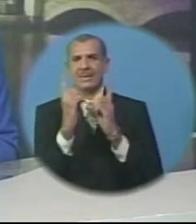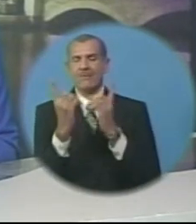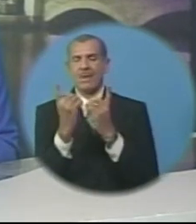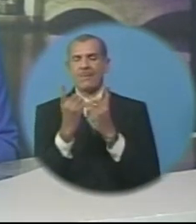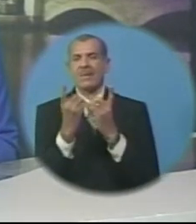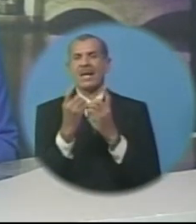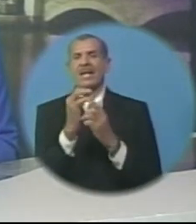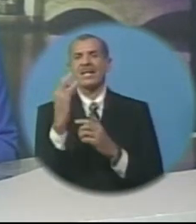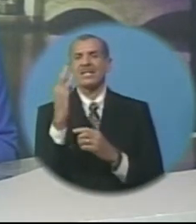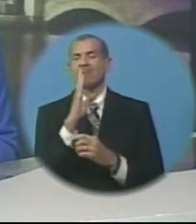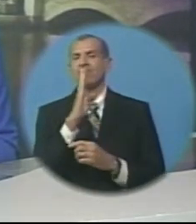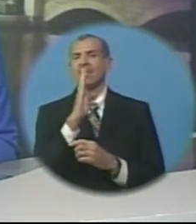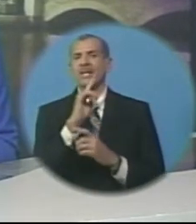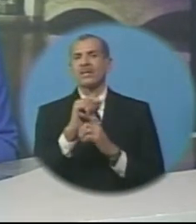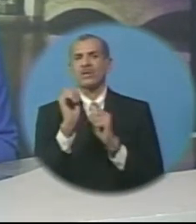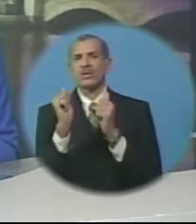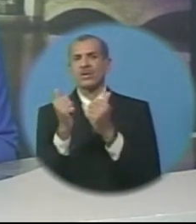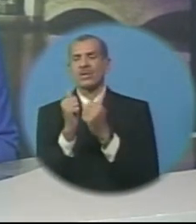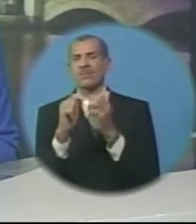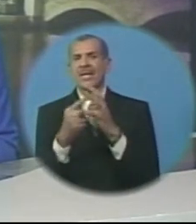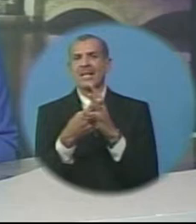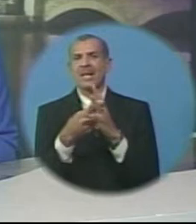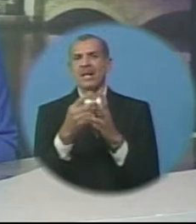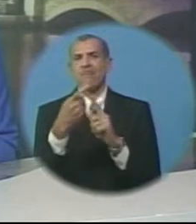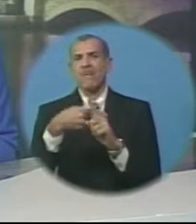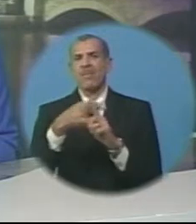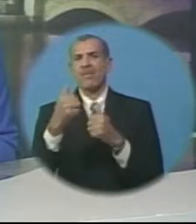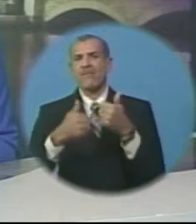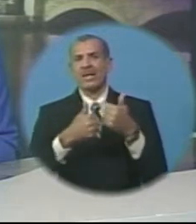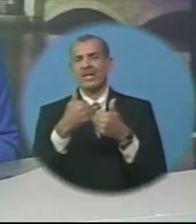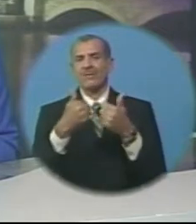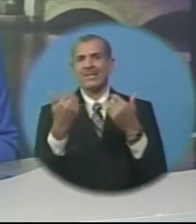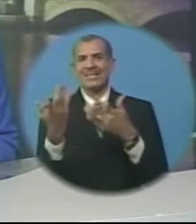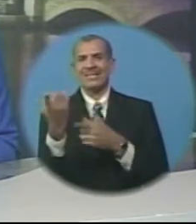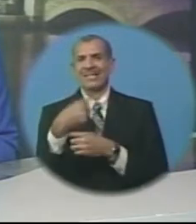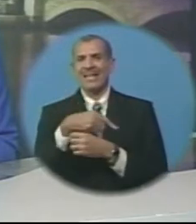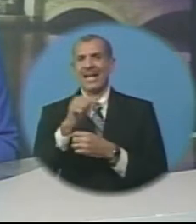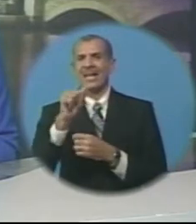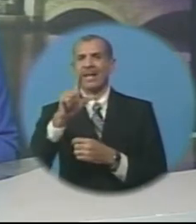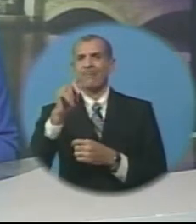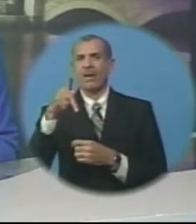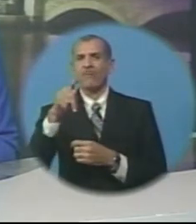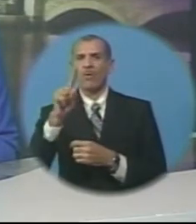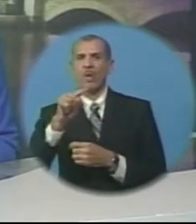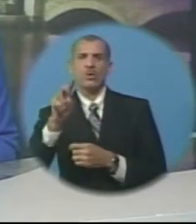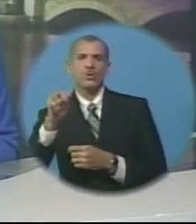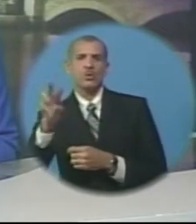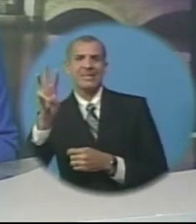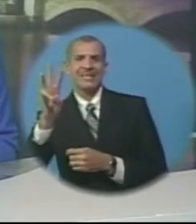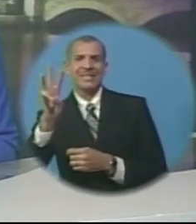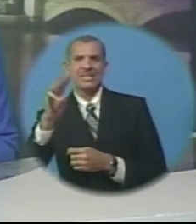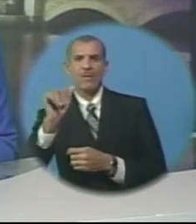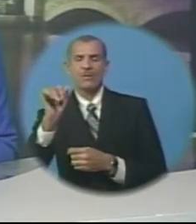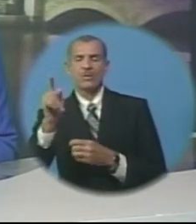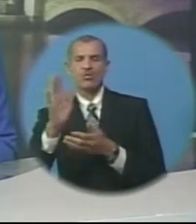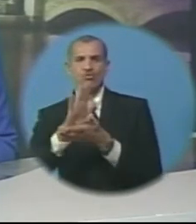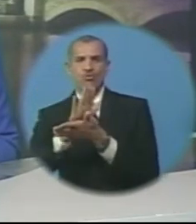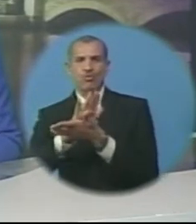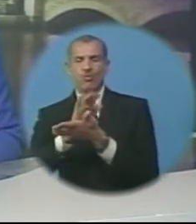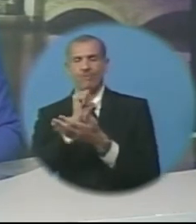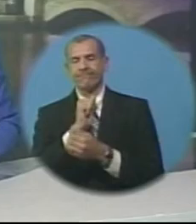Barbados Road Safety Association launched its month of activities today at the Alpha 126 Traffic School.